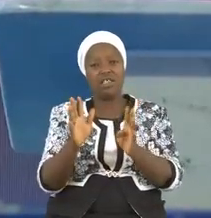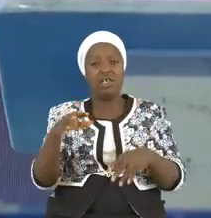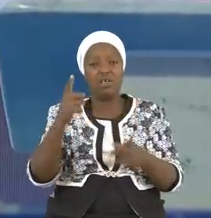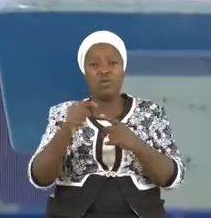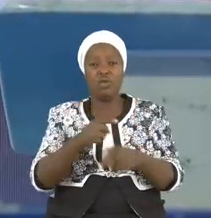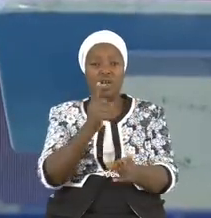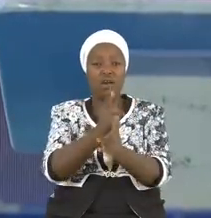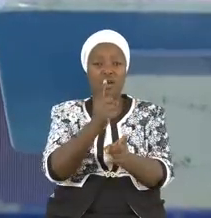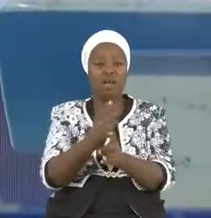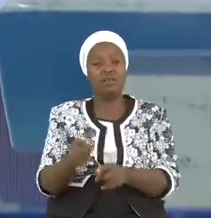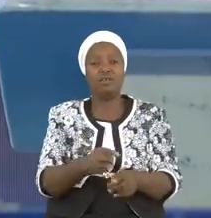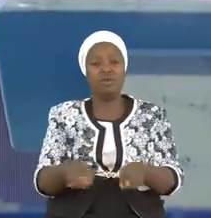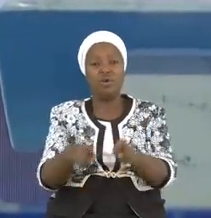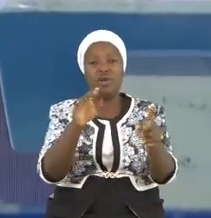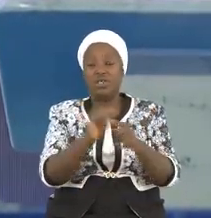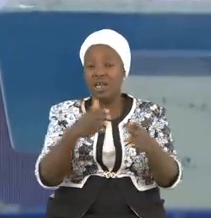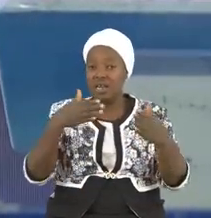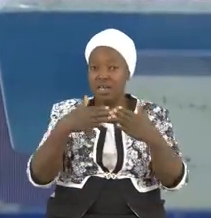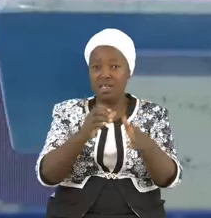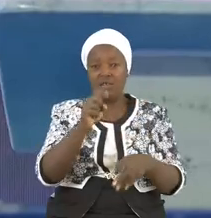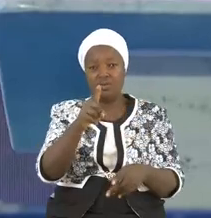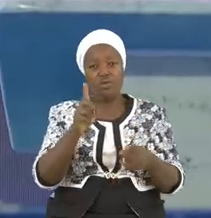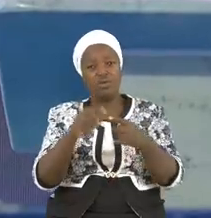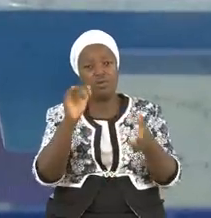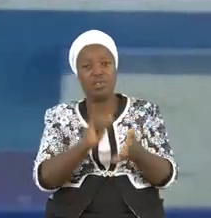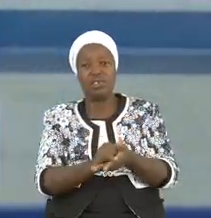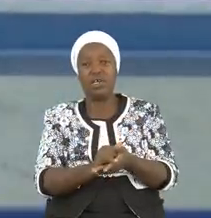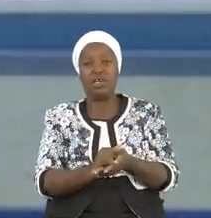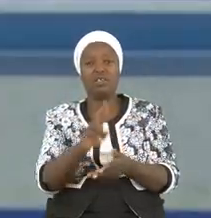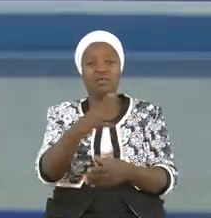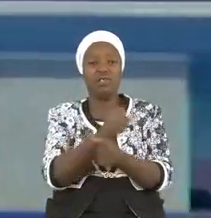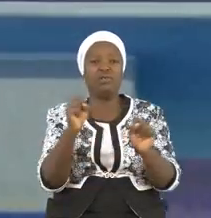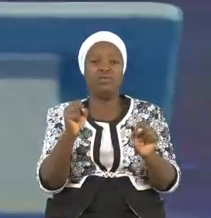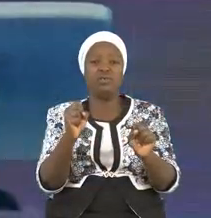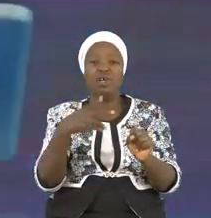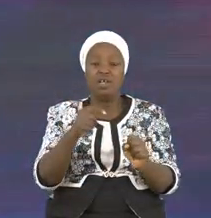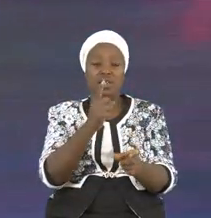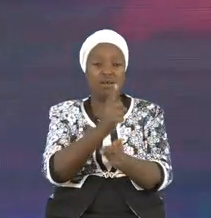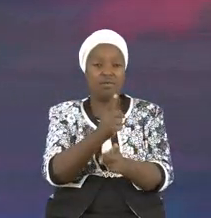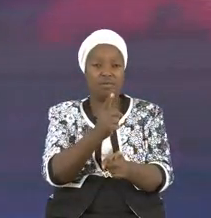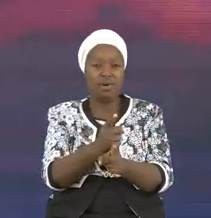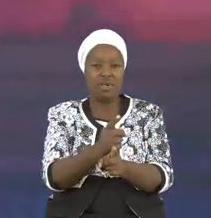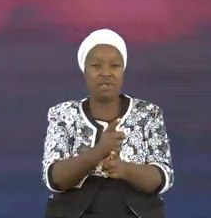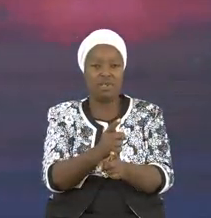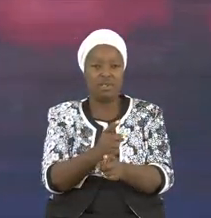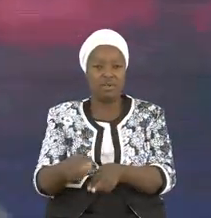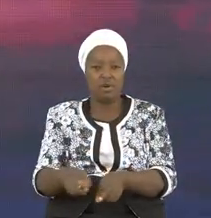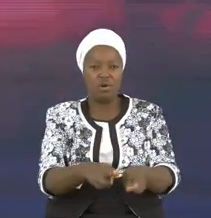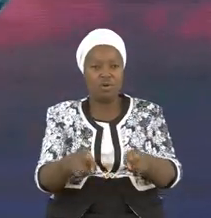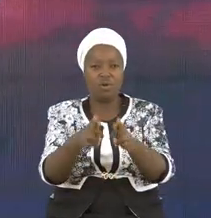road that leads you to that redemption. The right road